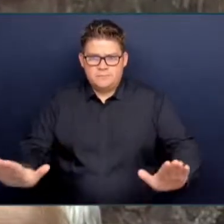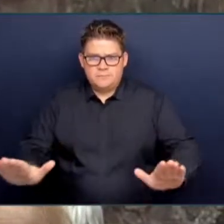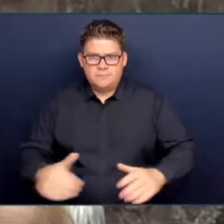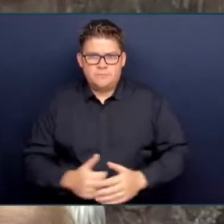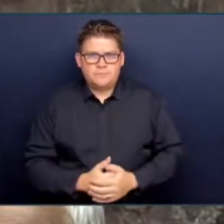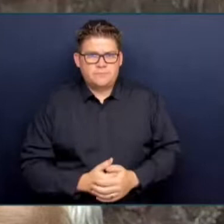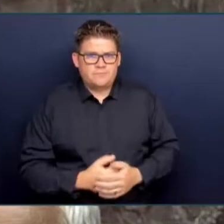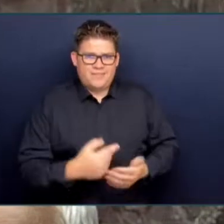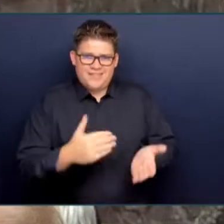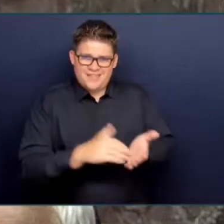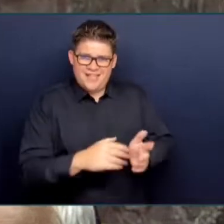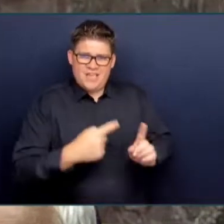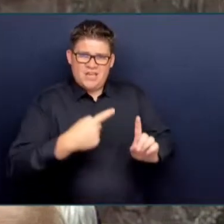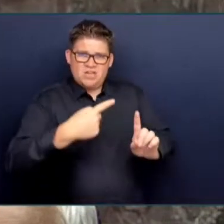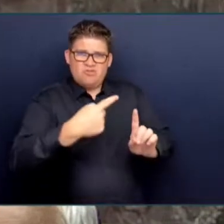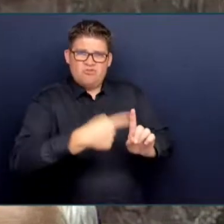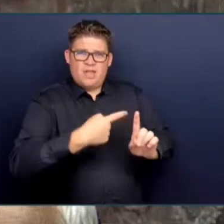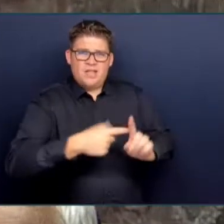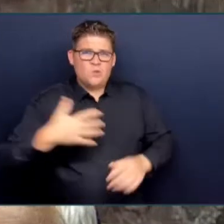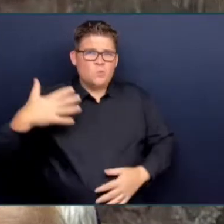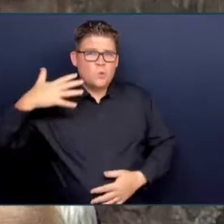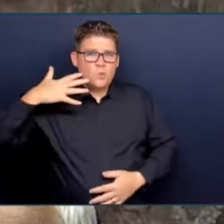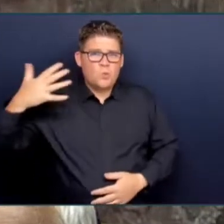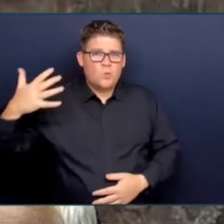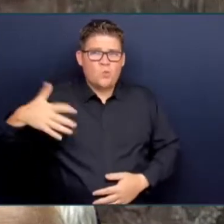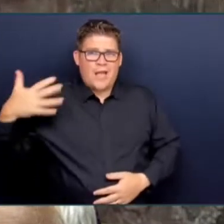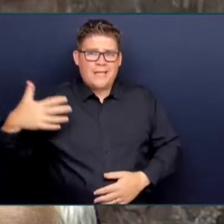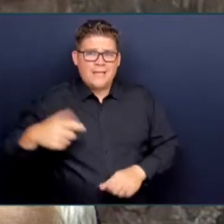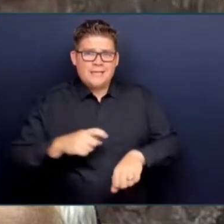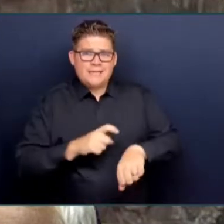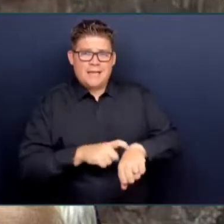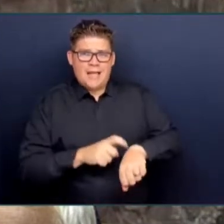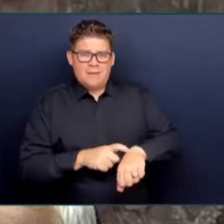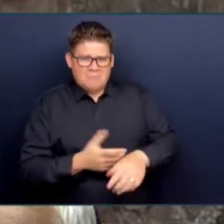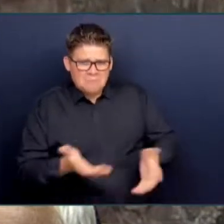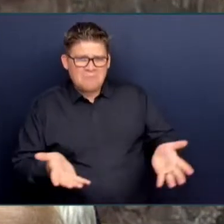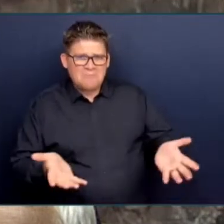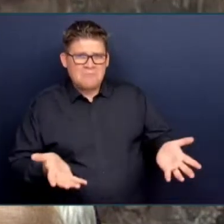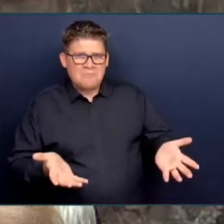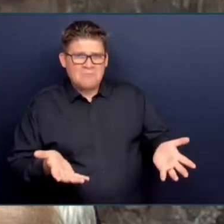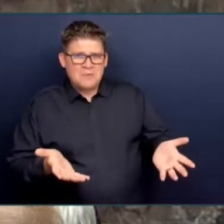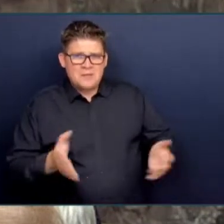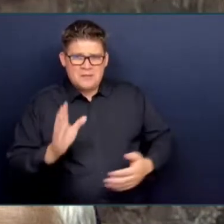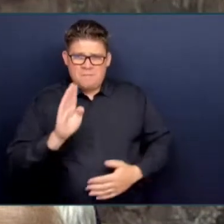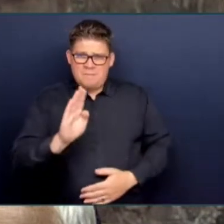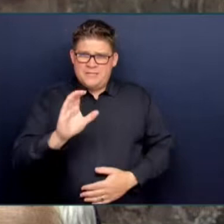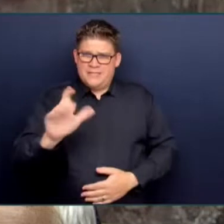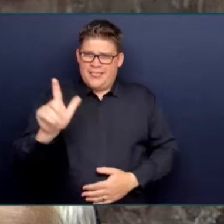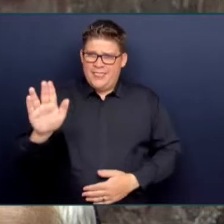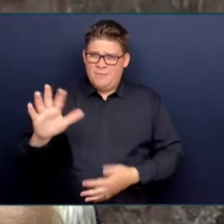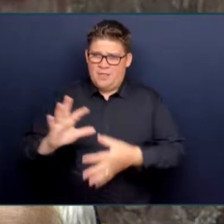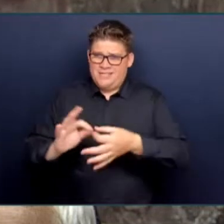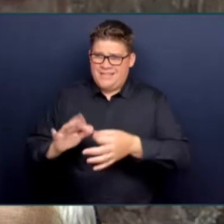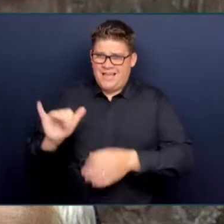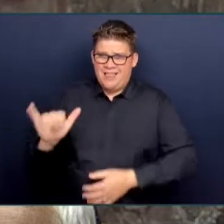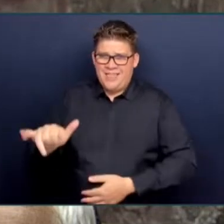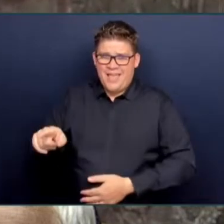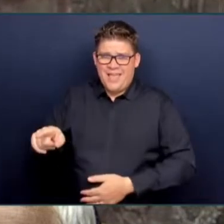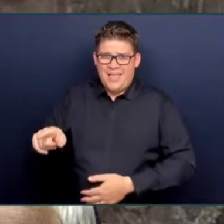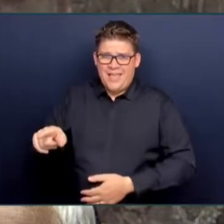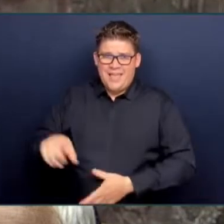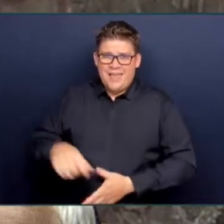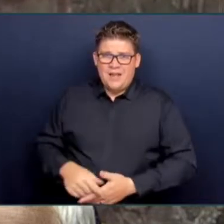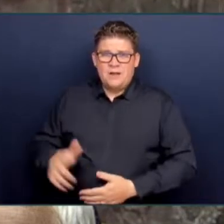BC Liberal leadership. Under the old government, when they were in government, landlords could raise